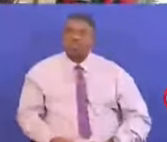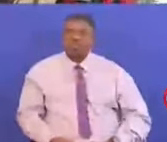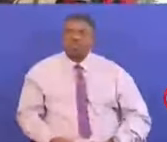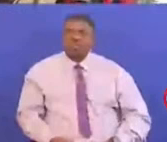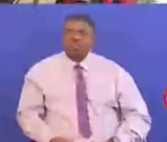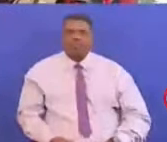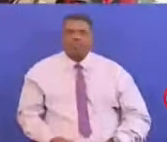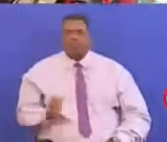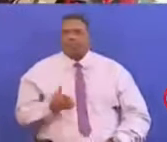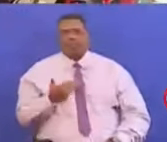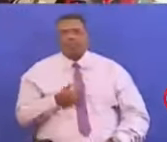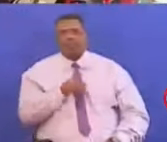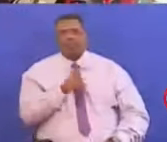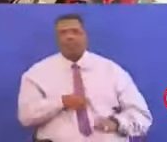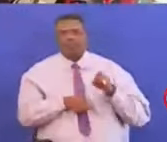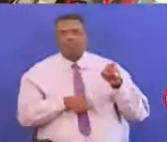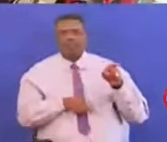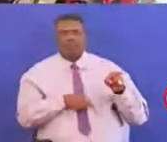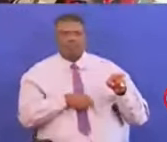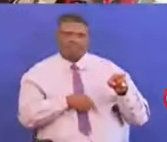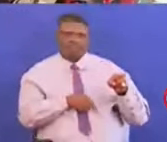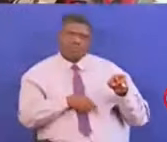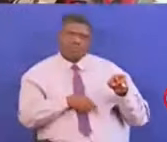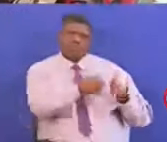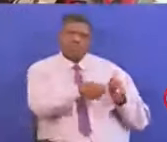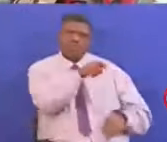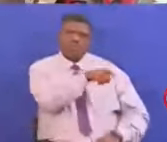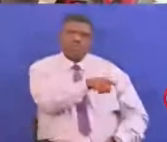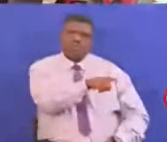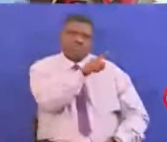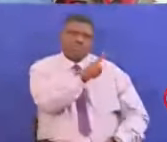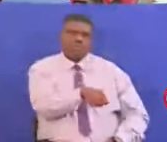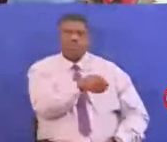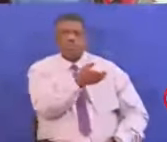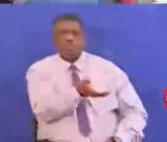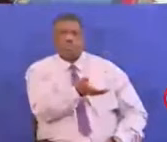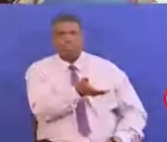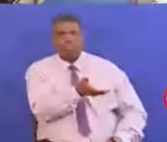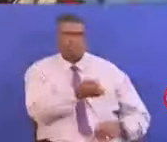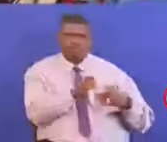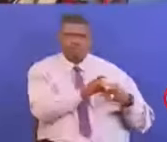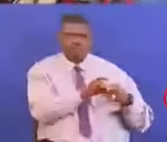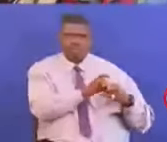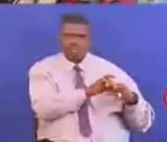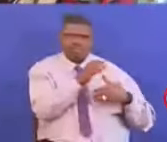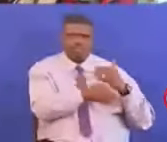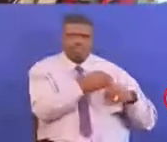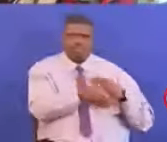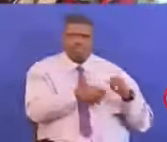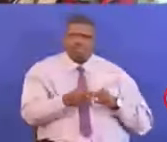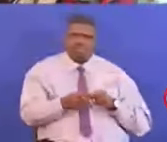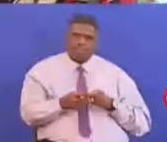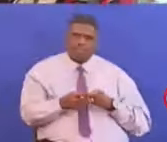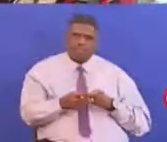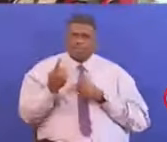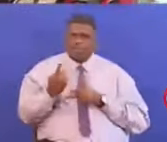I'd like to address our candidate with a question in relation to the process of the integration